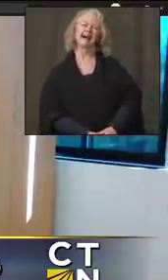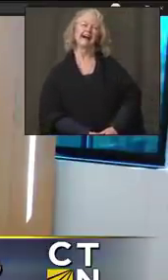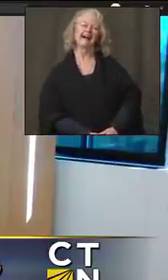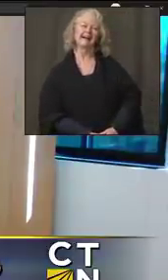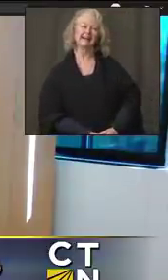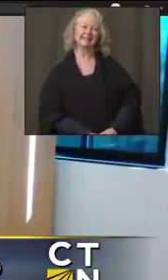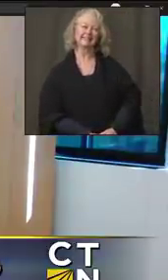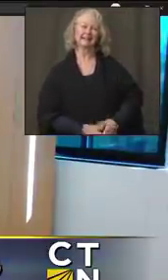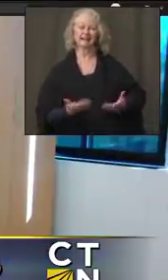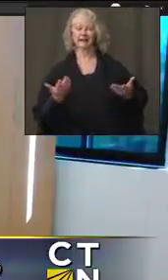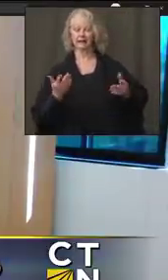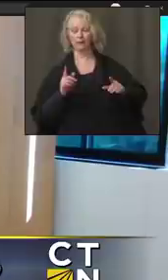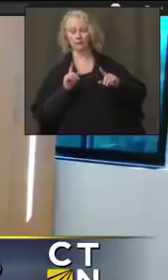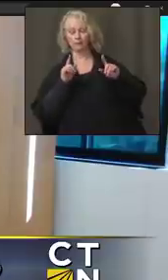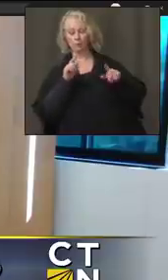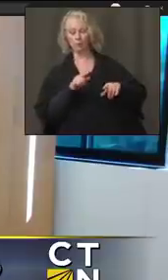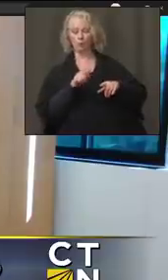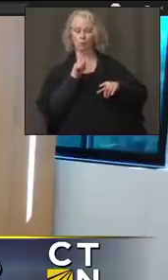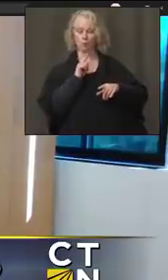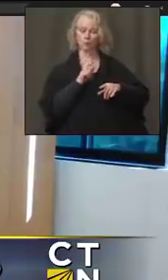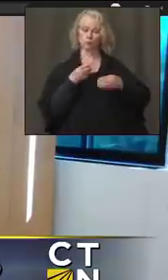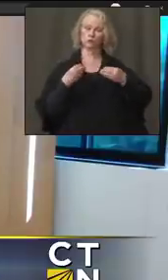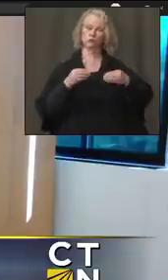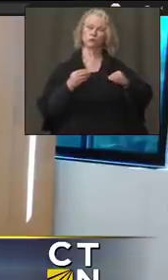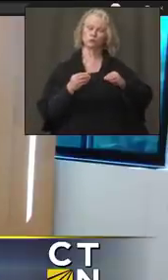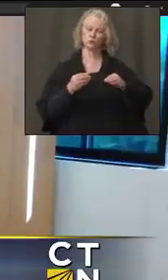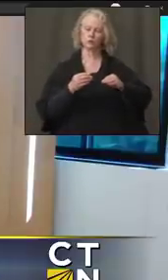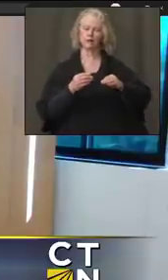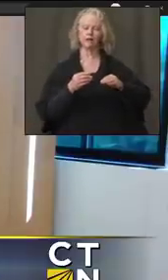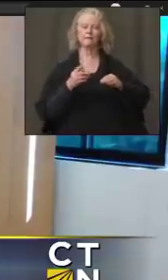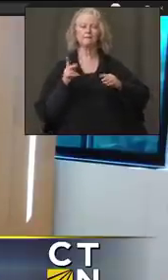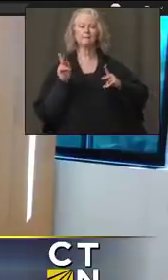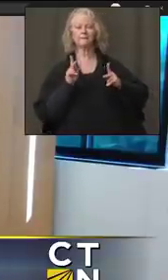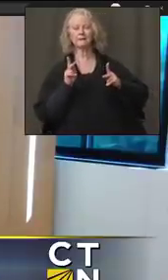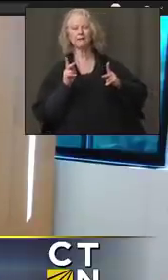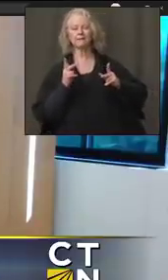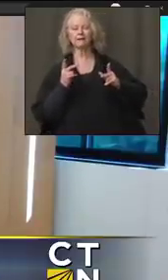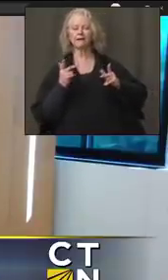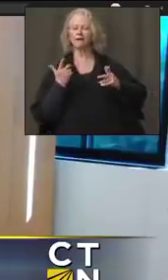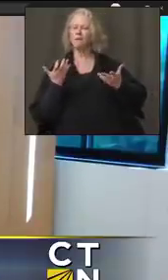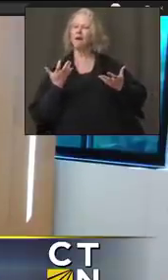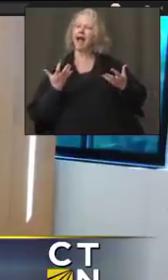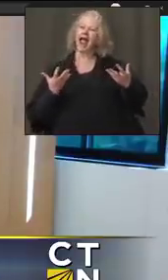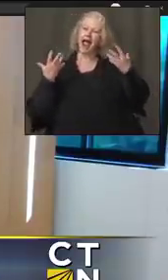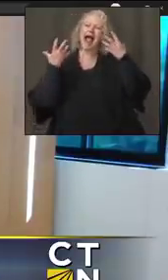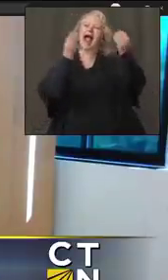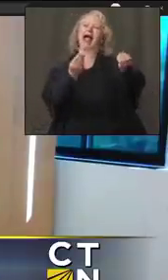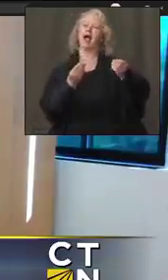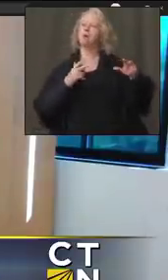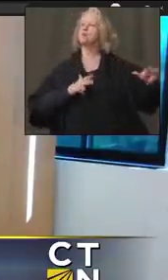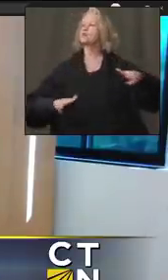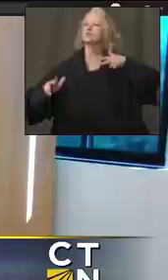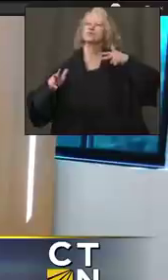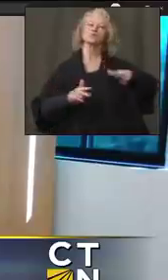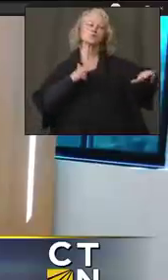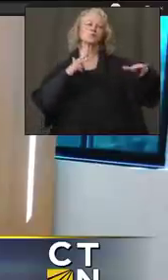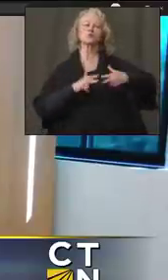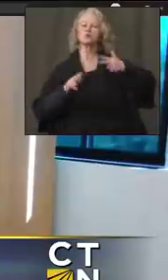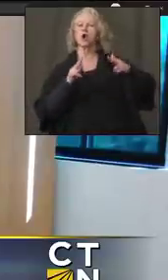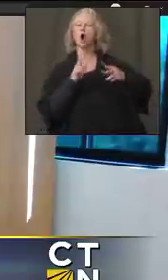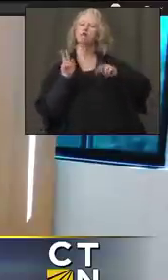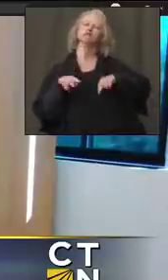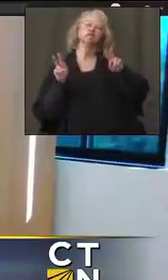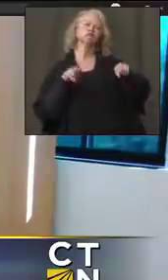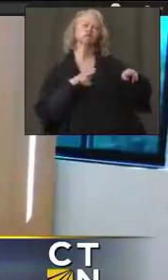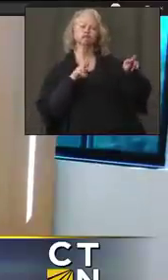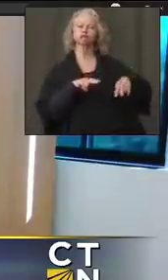going to a mall or to a retail store was as much the experience of actually getting out of the house and walking around and experiencing things